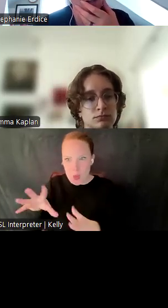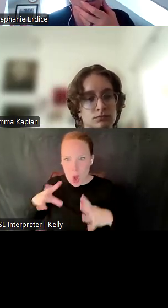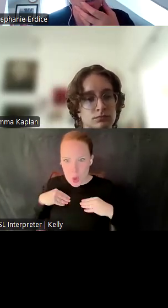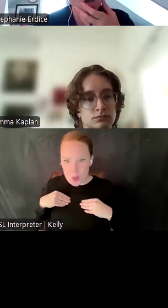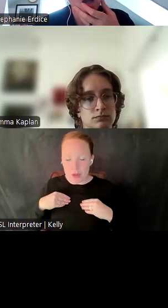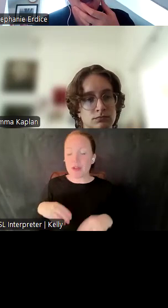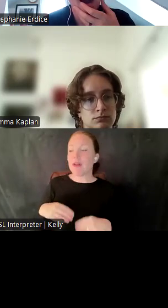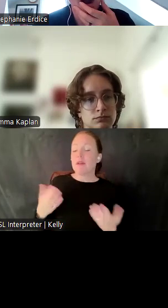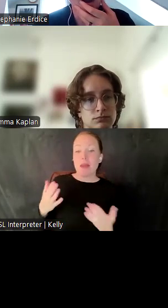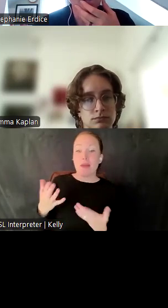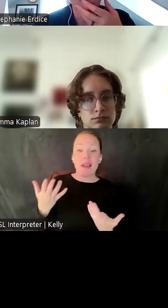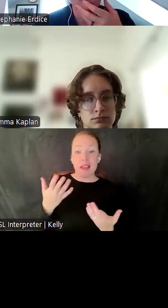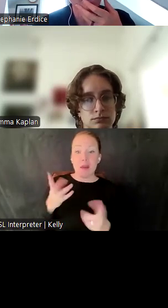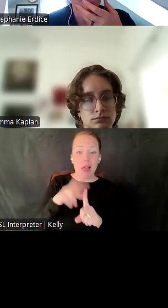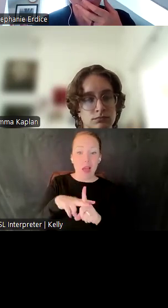person's knowledge.